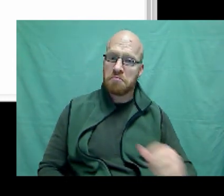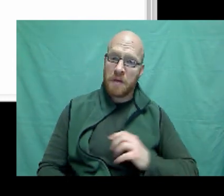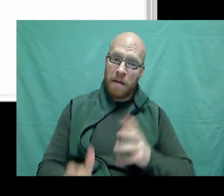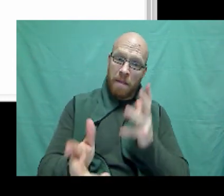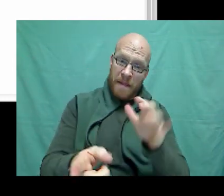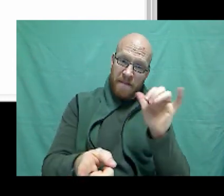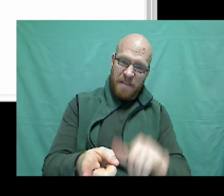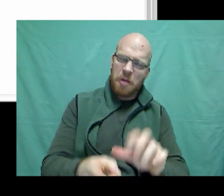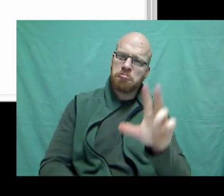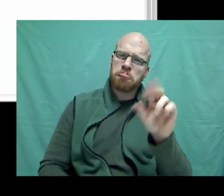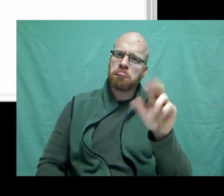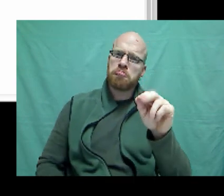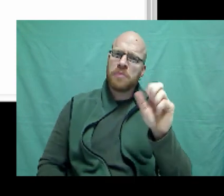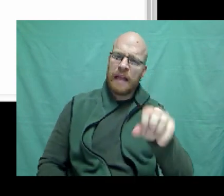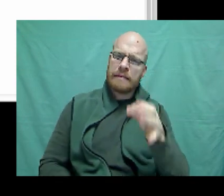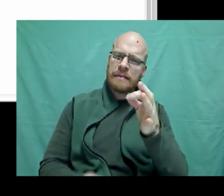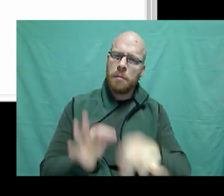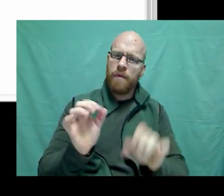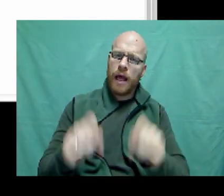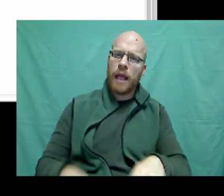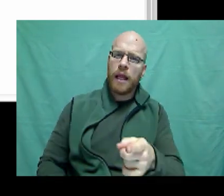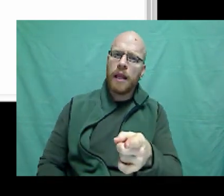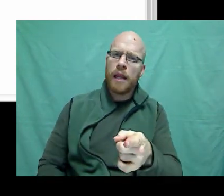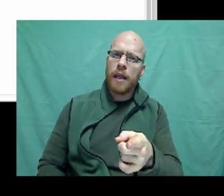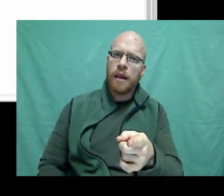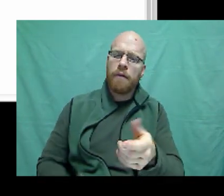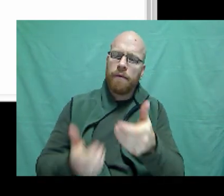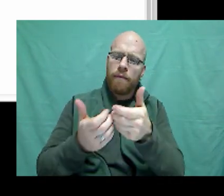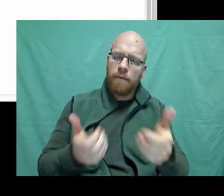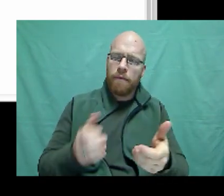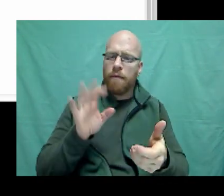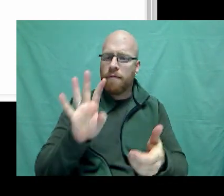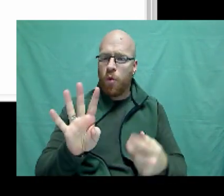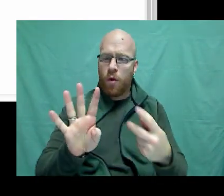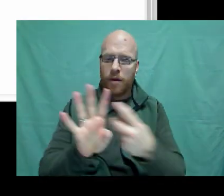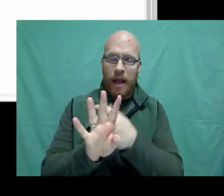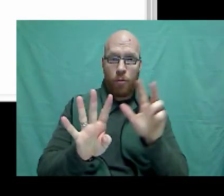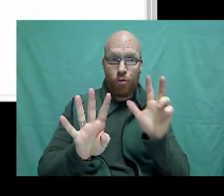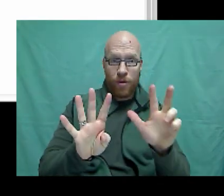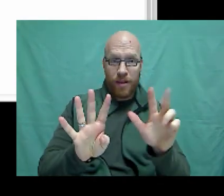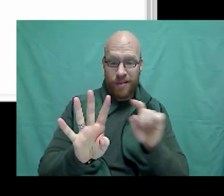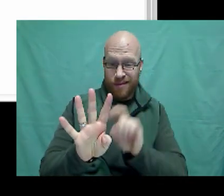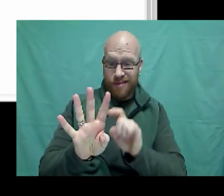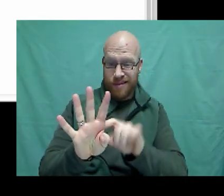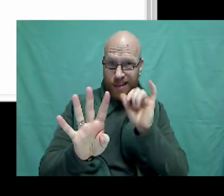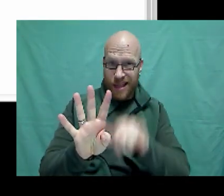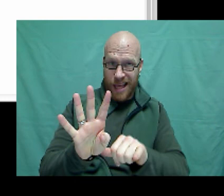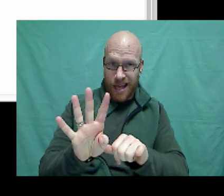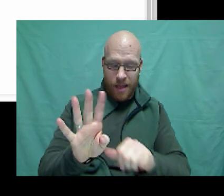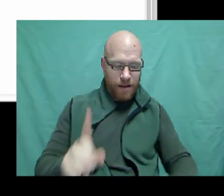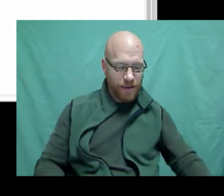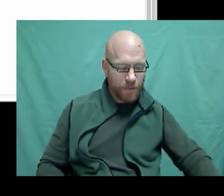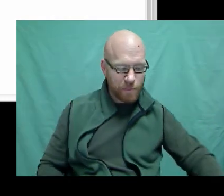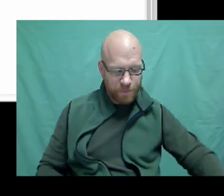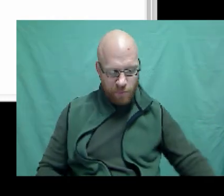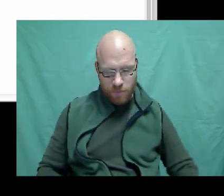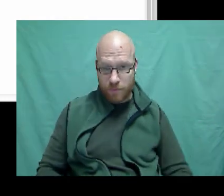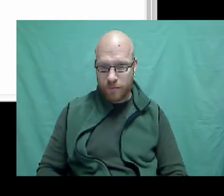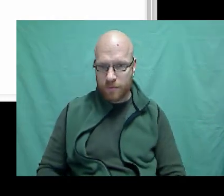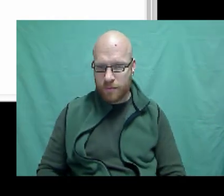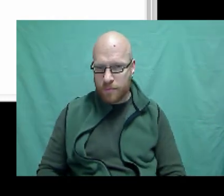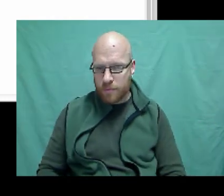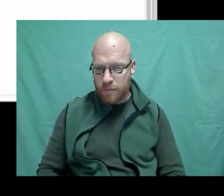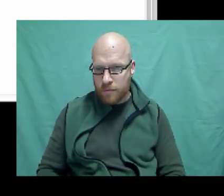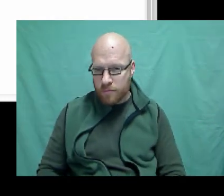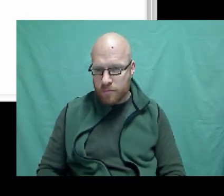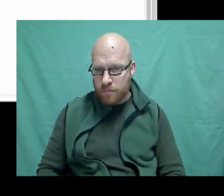Now, I wouldn't leave the answer like this. I would simplify that radical. I can split it up into the square root of 4 times the square root of 3.